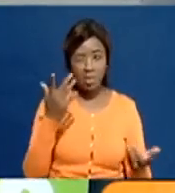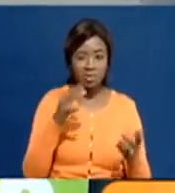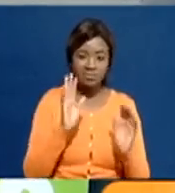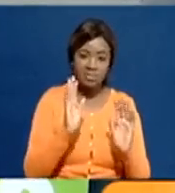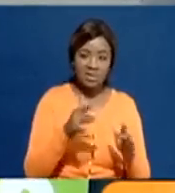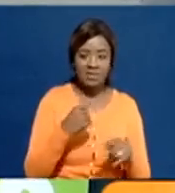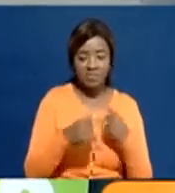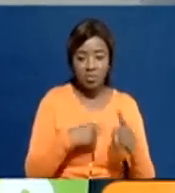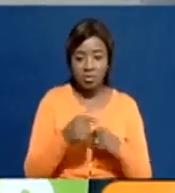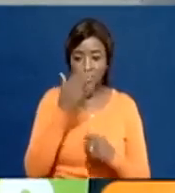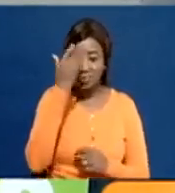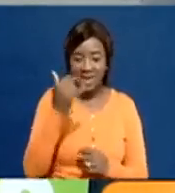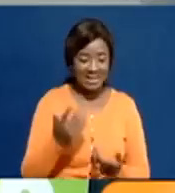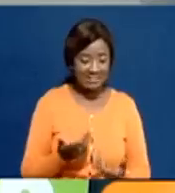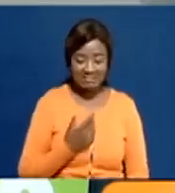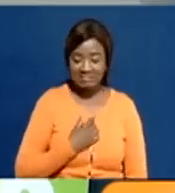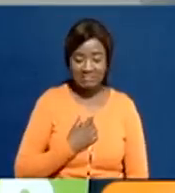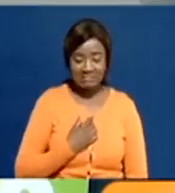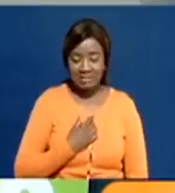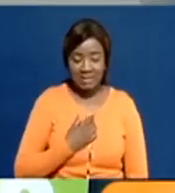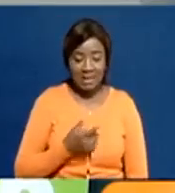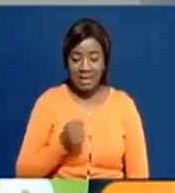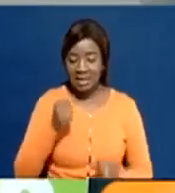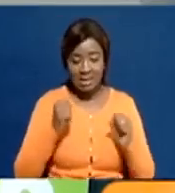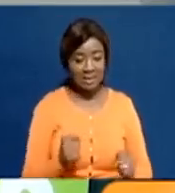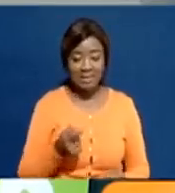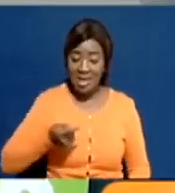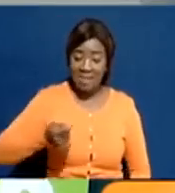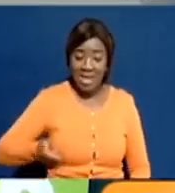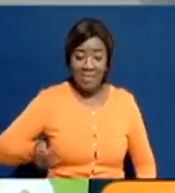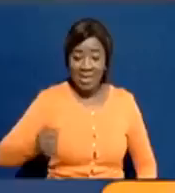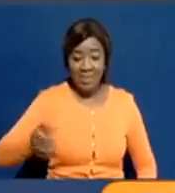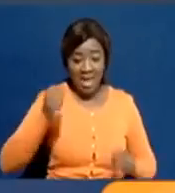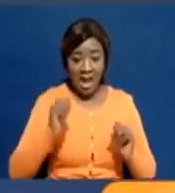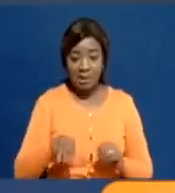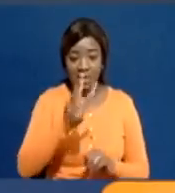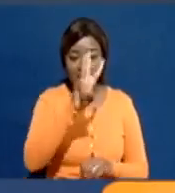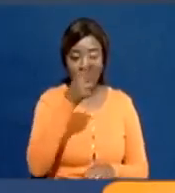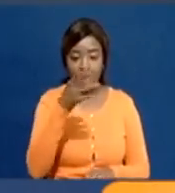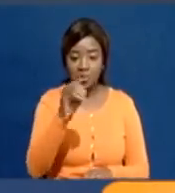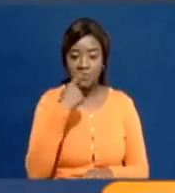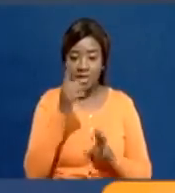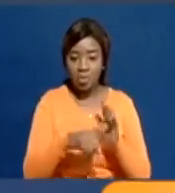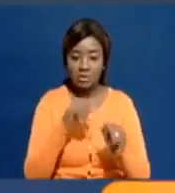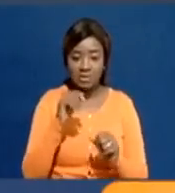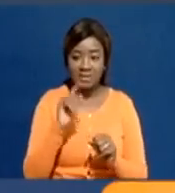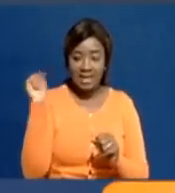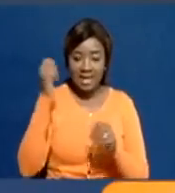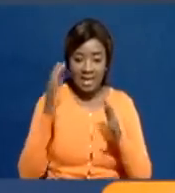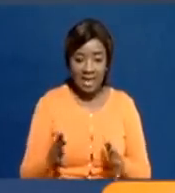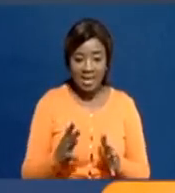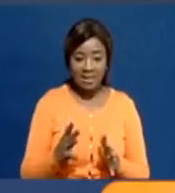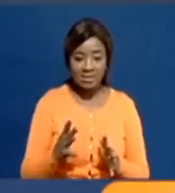course because I simply can't afford it. There was a statistic by WHO that said about 1 million Kenyans are put